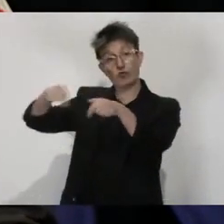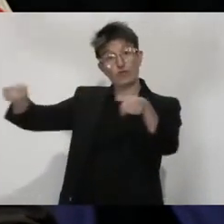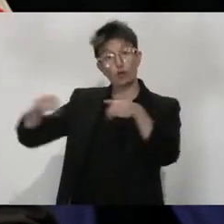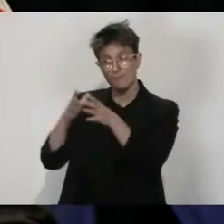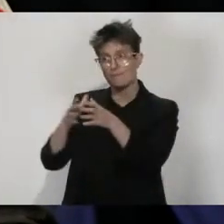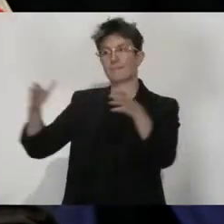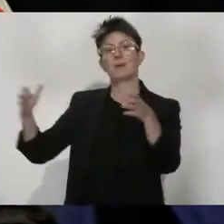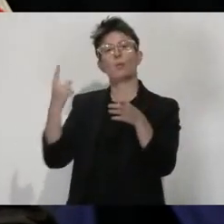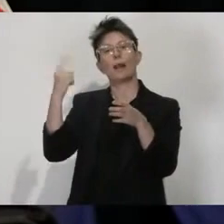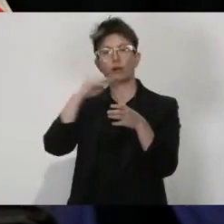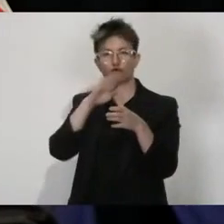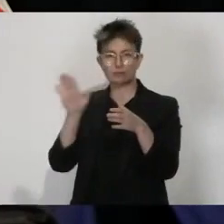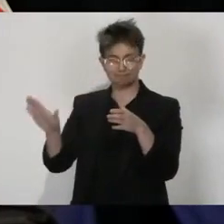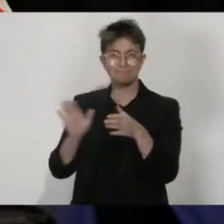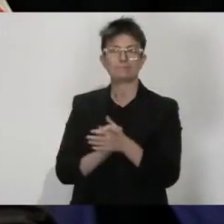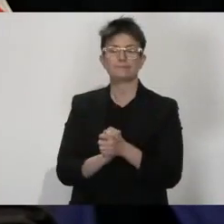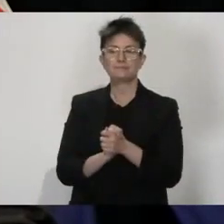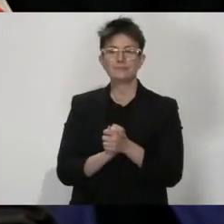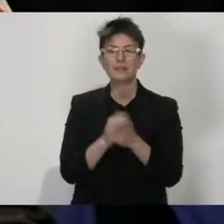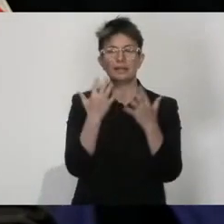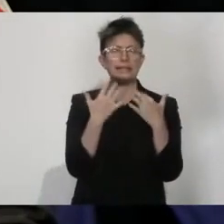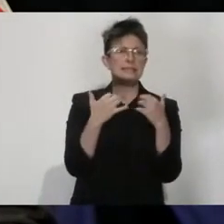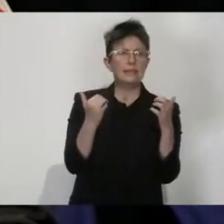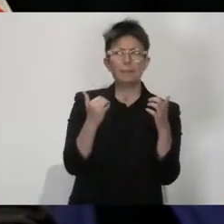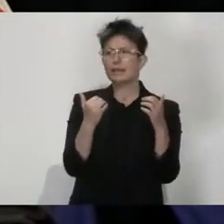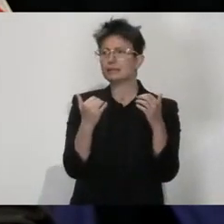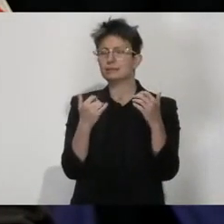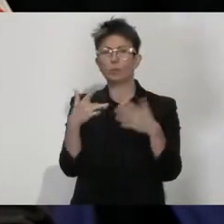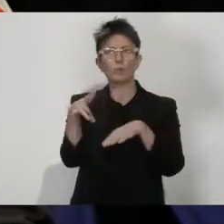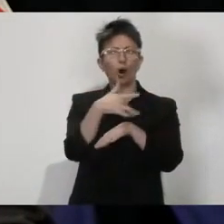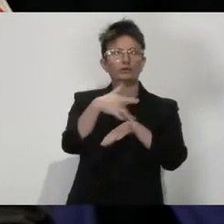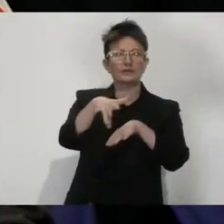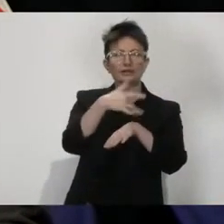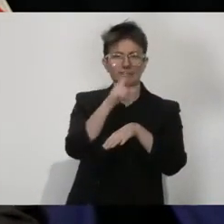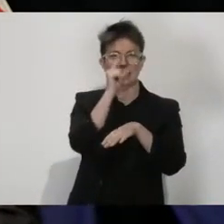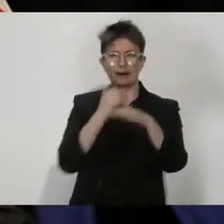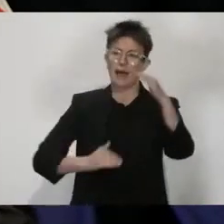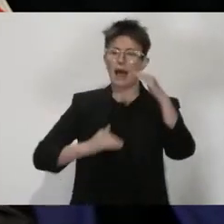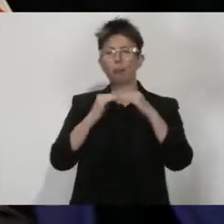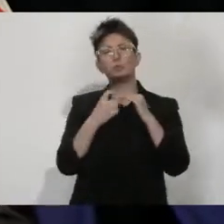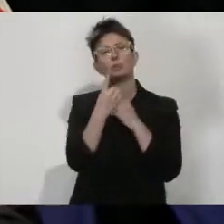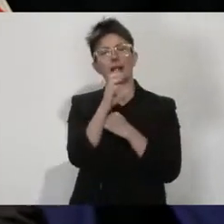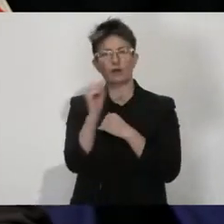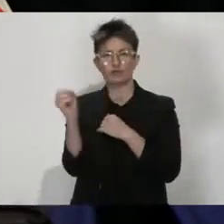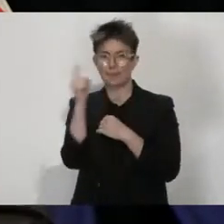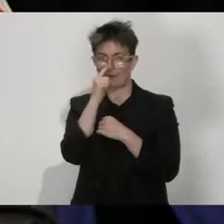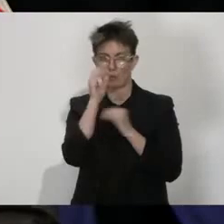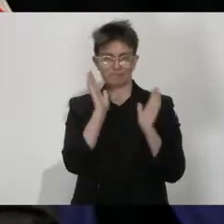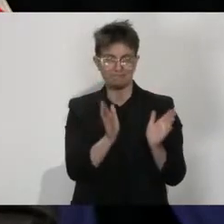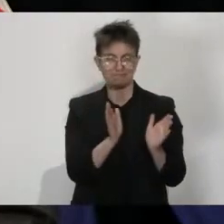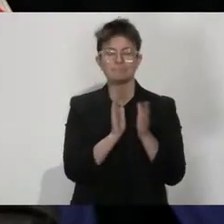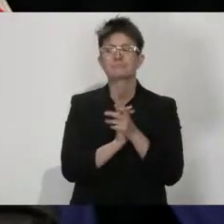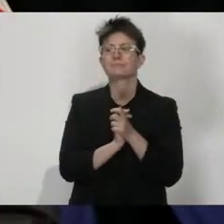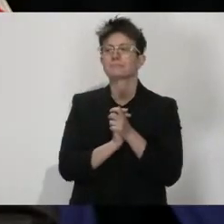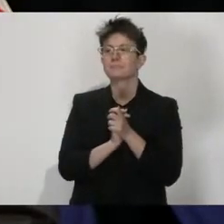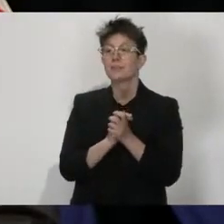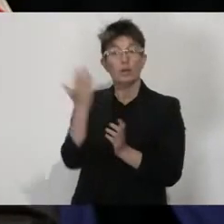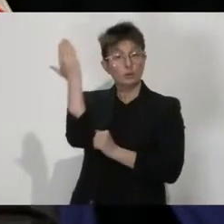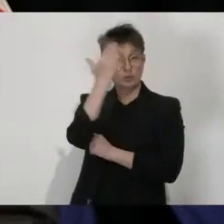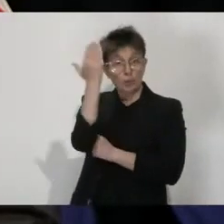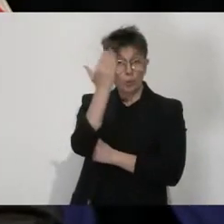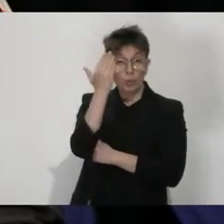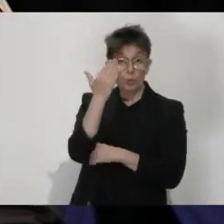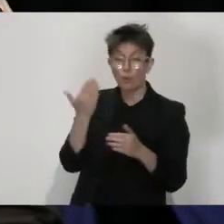and concert venues can have up to 100 people in a defined space. It's safe to send your children to school and to ECE